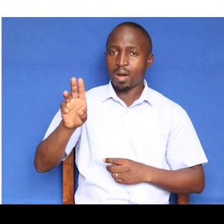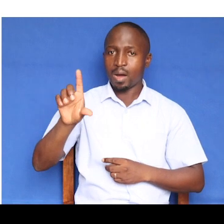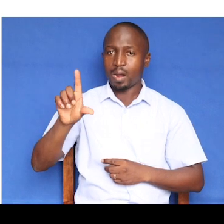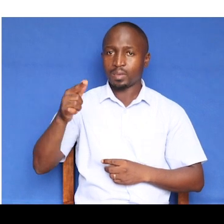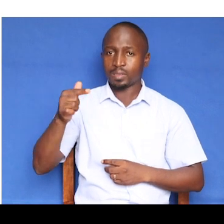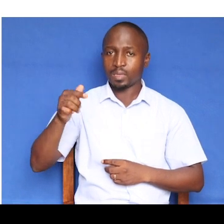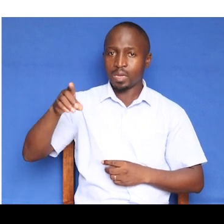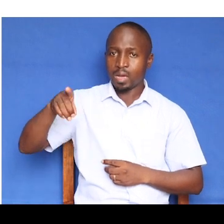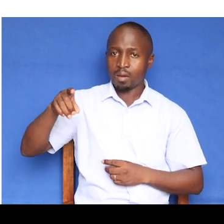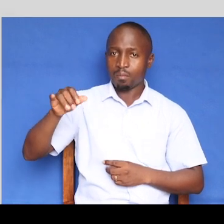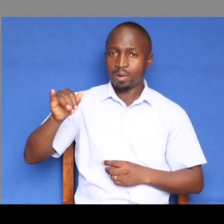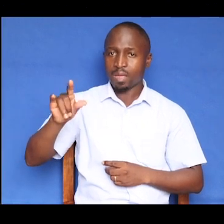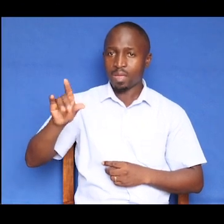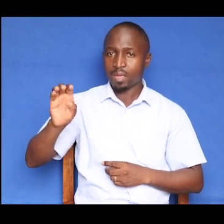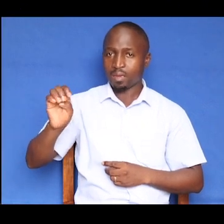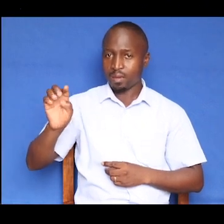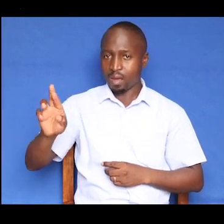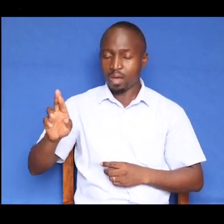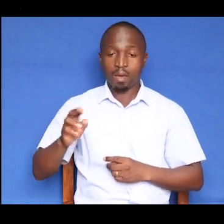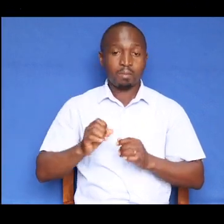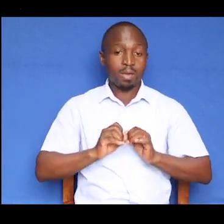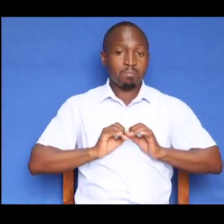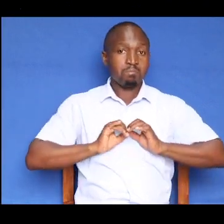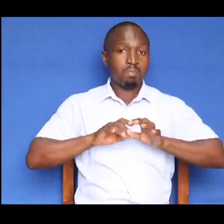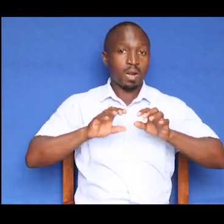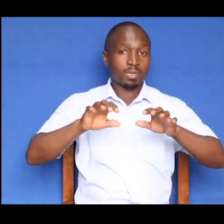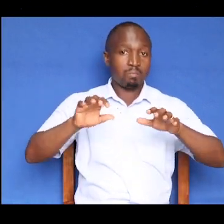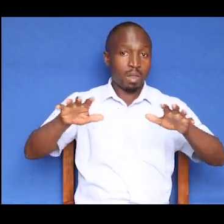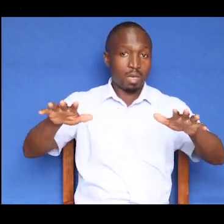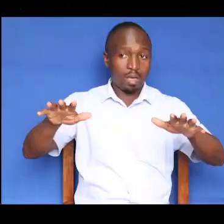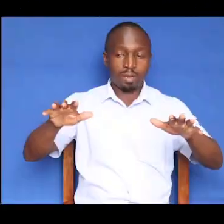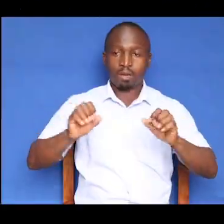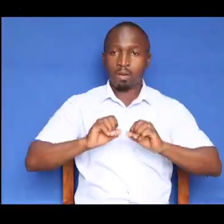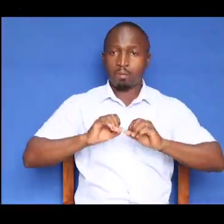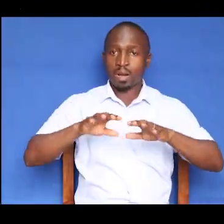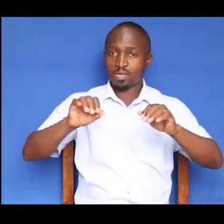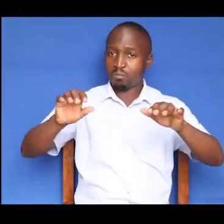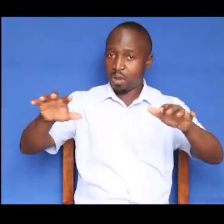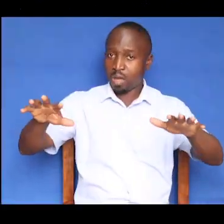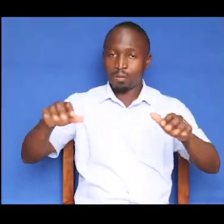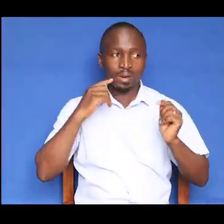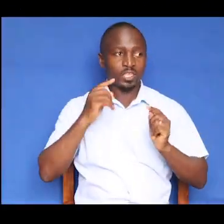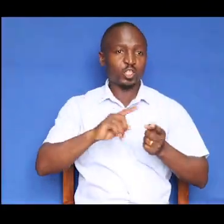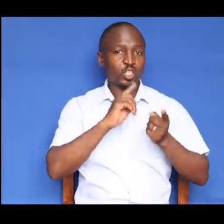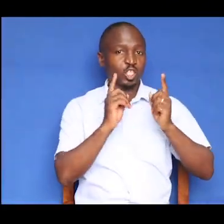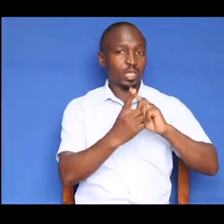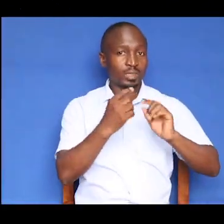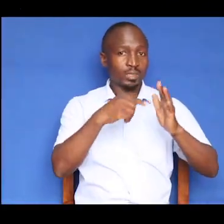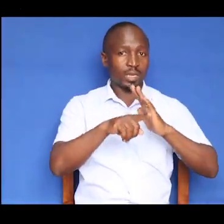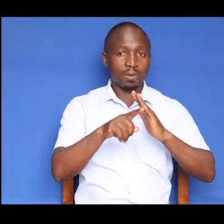Multiplier. Multiplier means change in income due to change